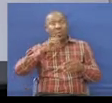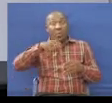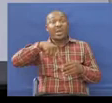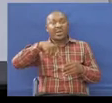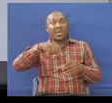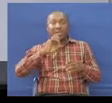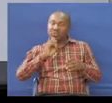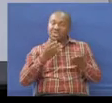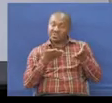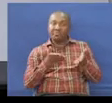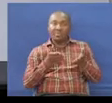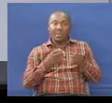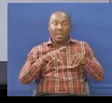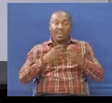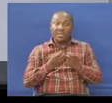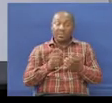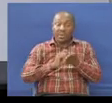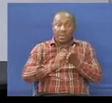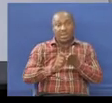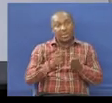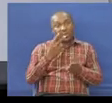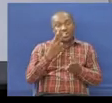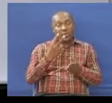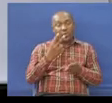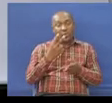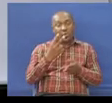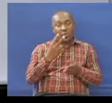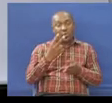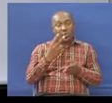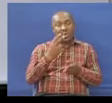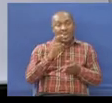x and write it only 2x squared is equal to 0,